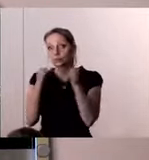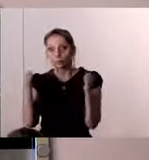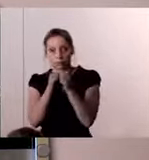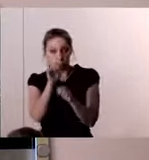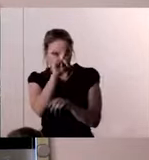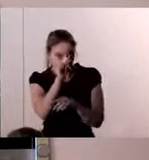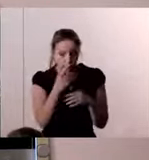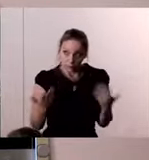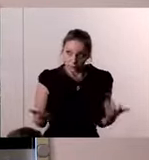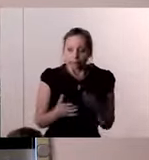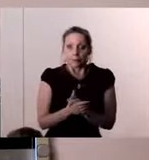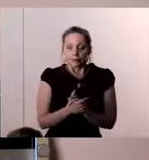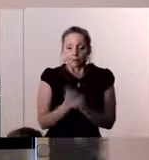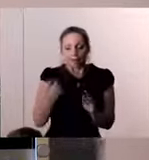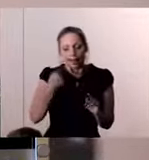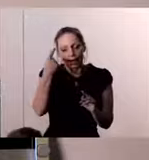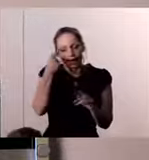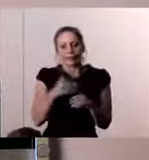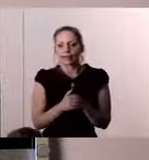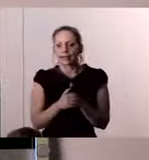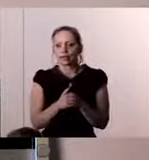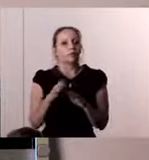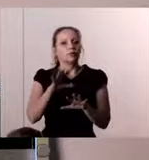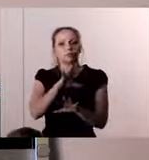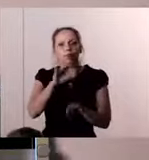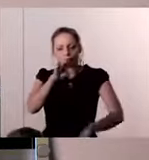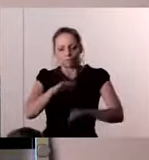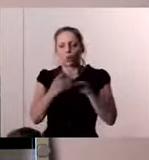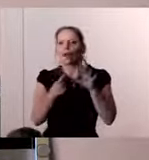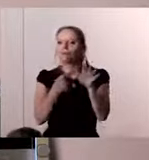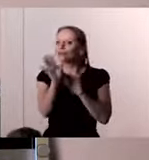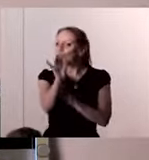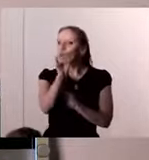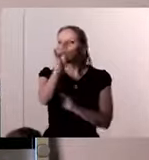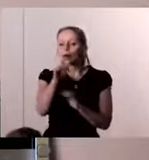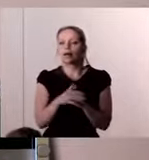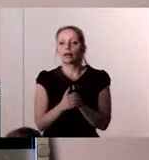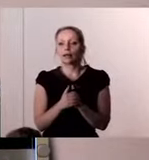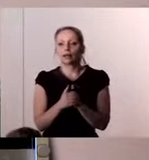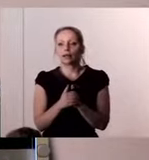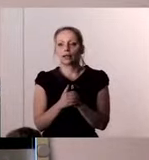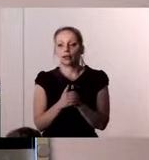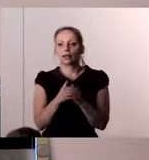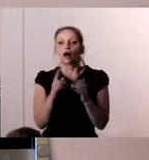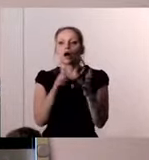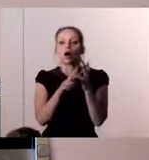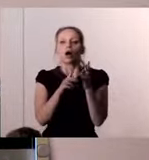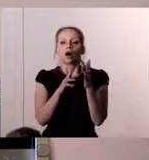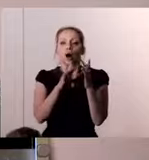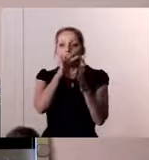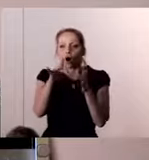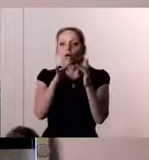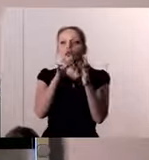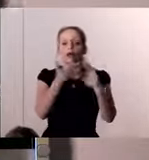And I think it is by no means a complete answer, but in fact, tune in to online communities that are developing around